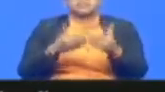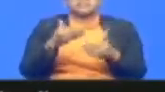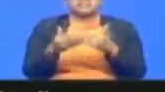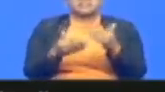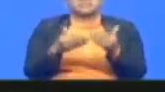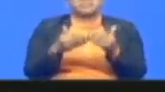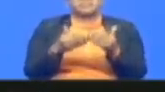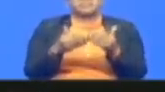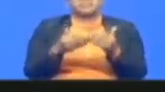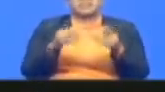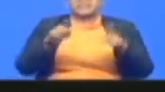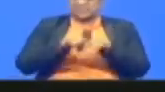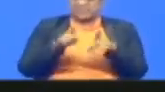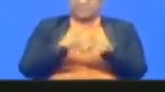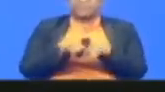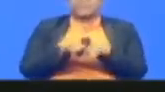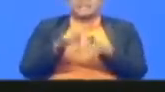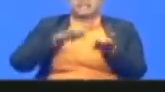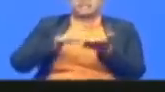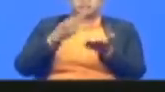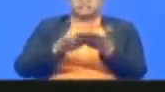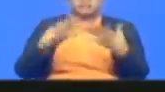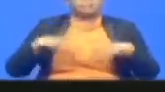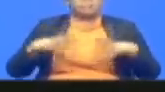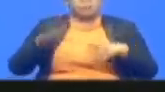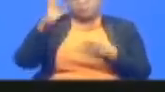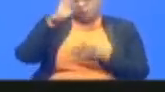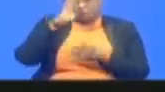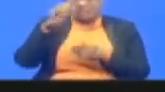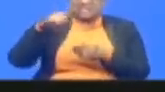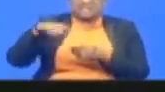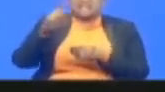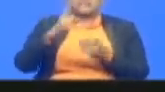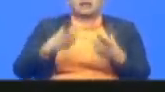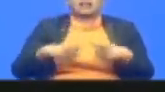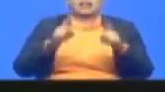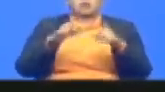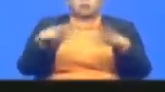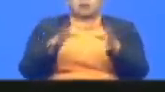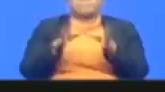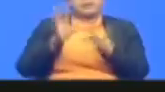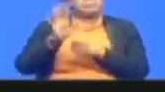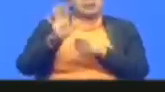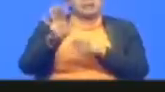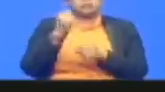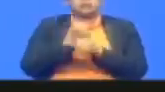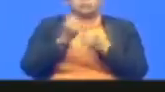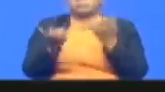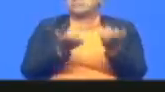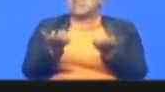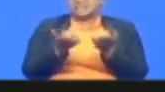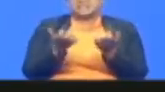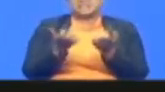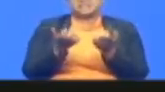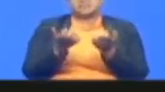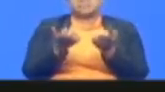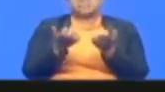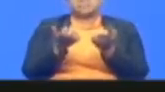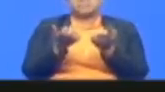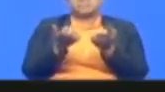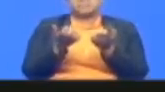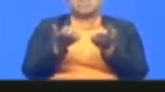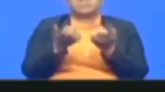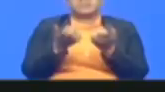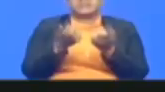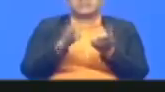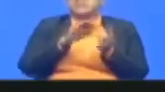pia kuna embezzlement ya resources za watu wa Bungoma. Yeye anaruhusu kampuni zake ndizo zinafanya biashara na ameweka kando kabisa